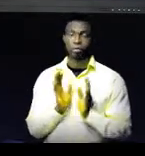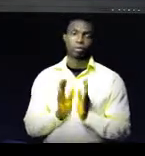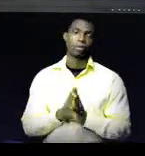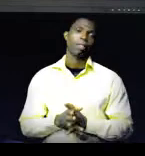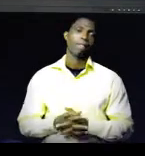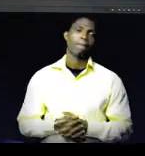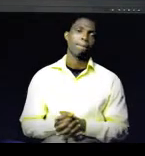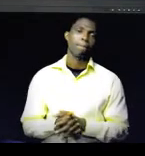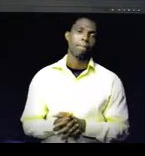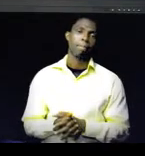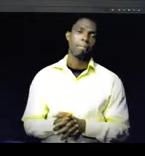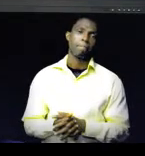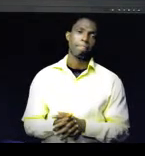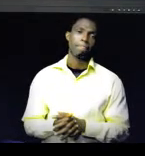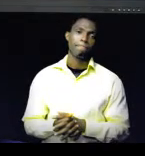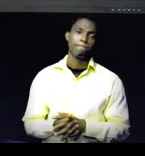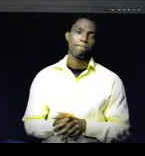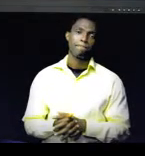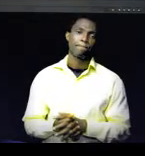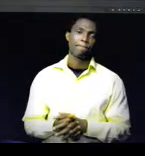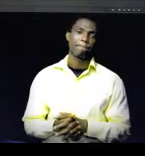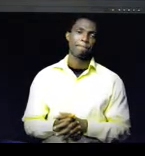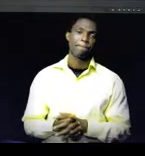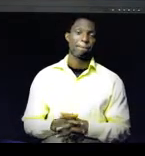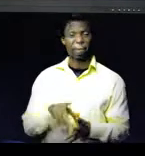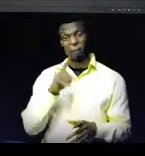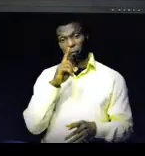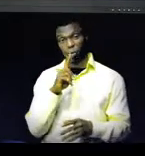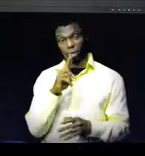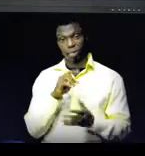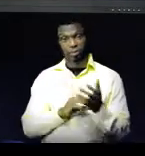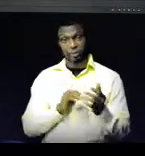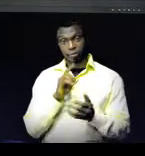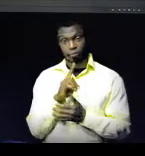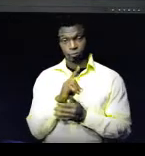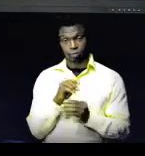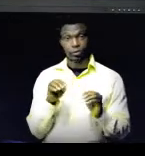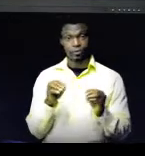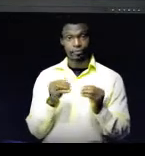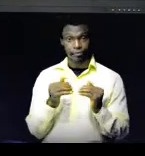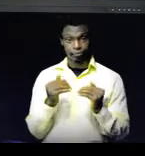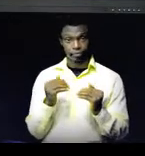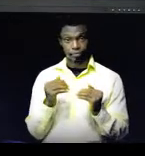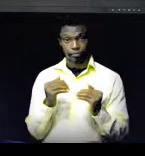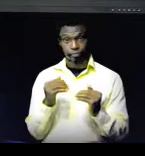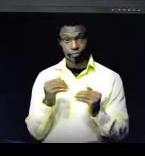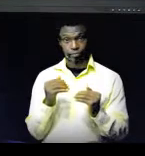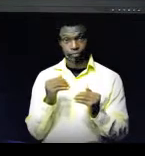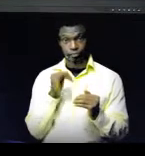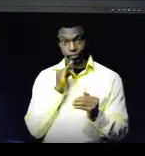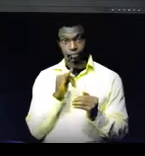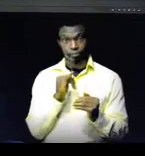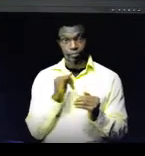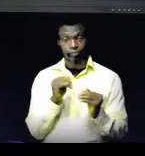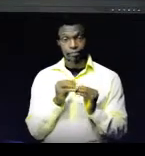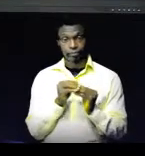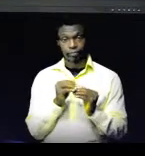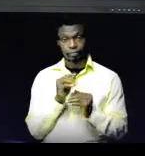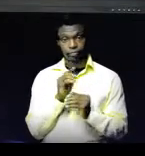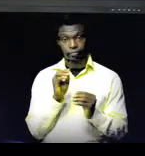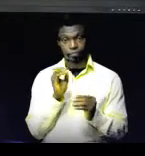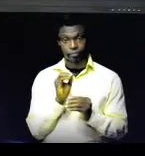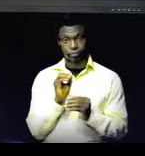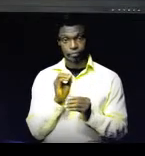this is easy stuff for you. 0 minus 0 is 0. Now 1 minus 1, even in base 2, 1 minus 1 is 0.